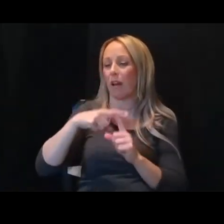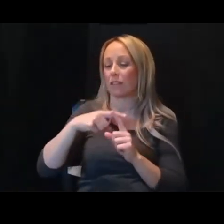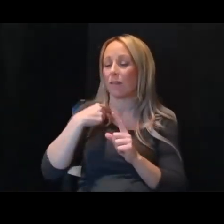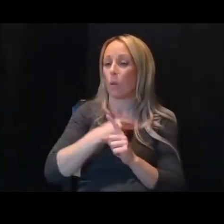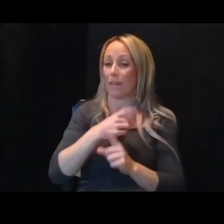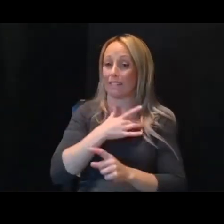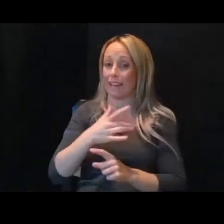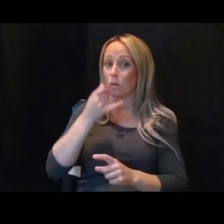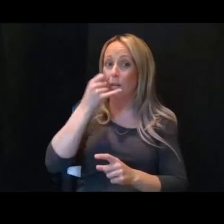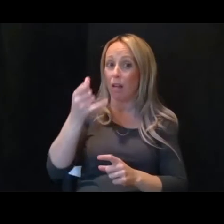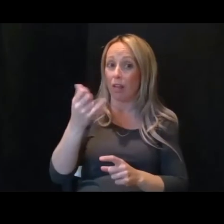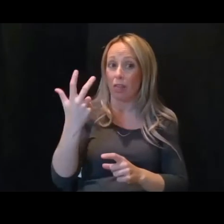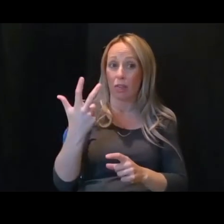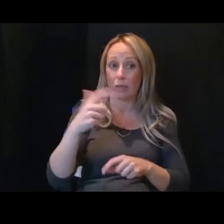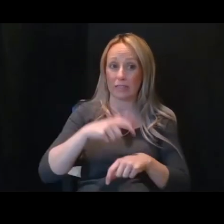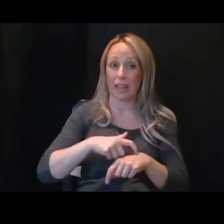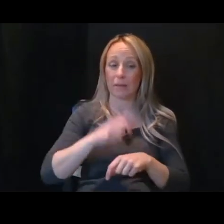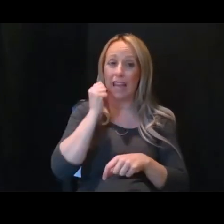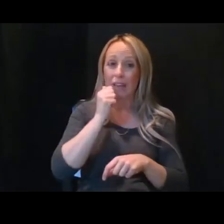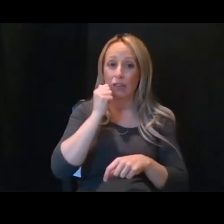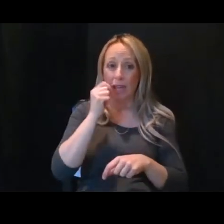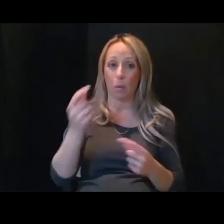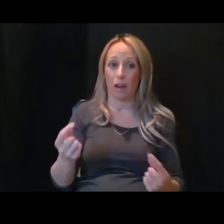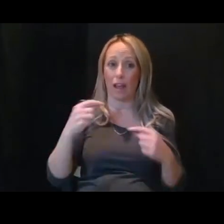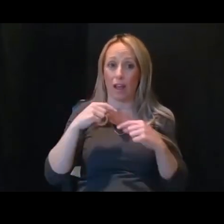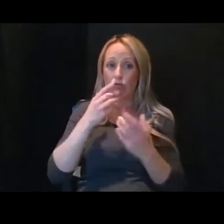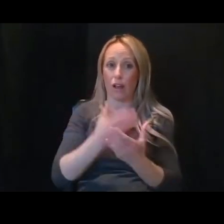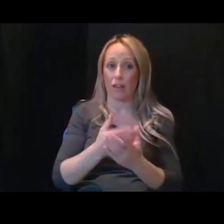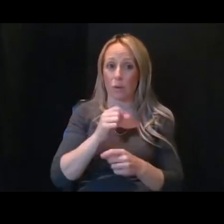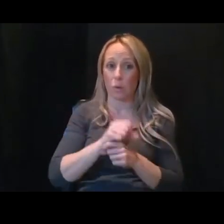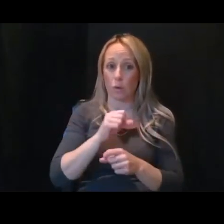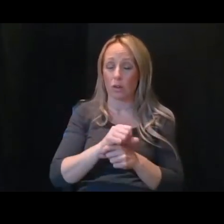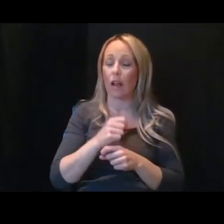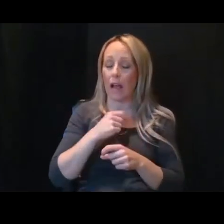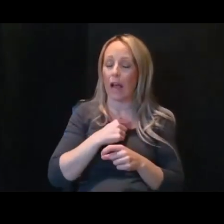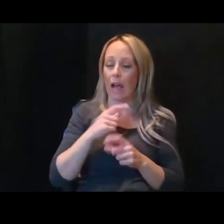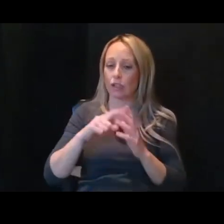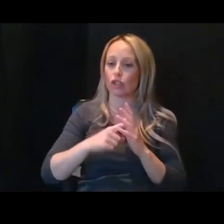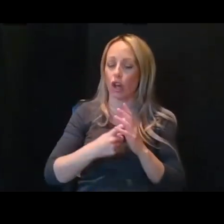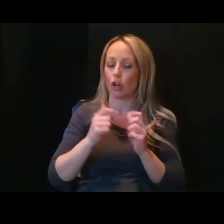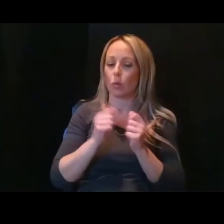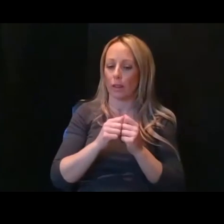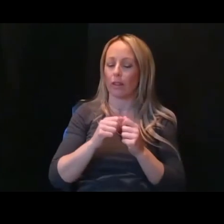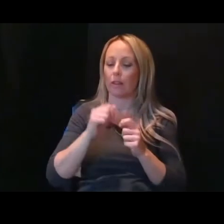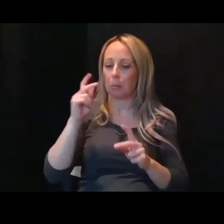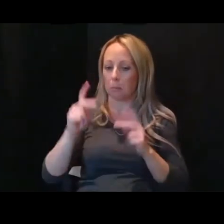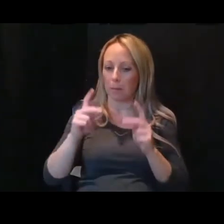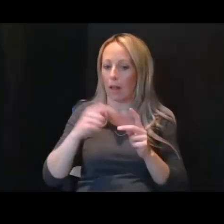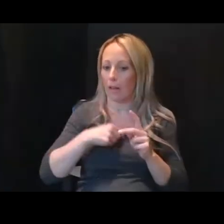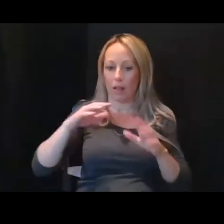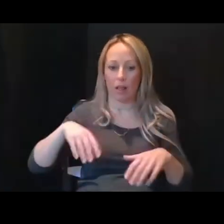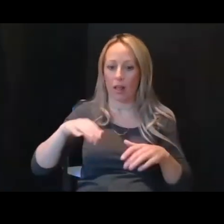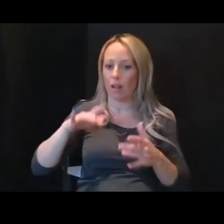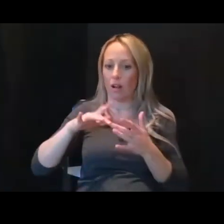and every day I come in, that's what I start with, the people that I haven't gotten a hold of the last few days, and then I start